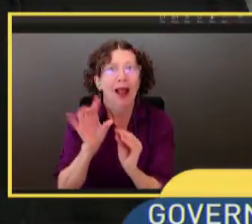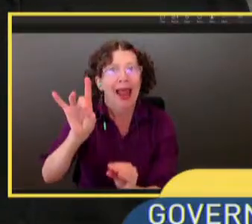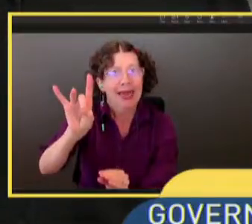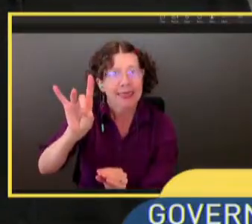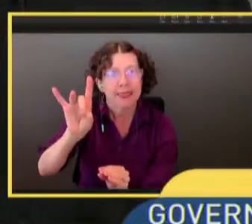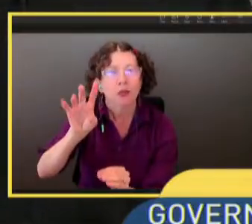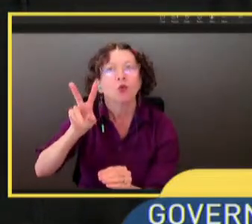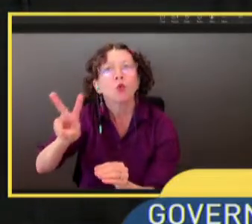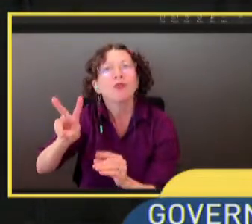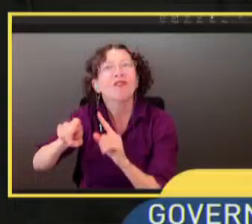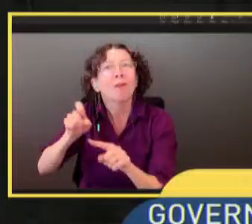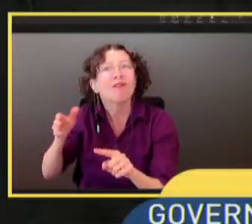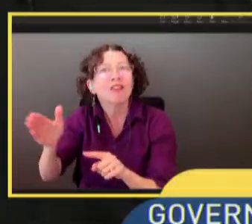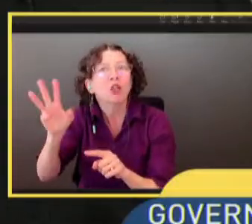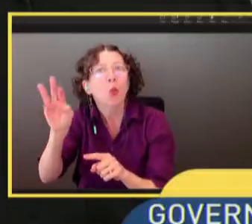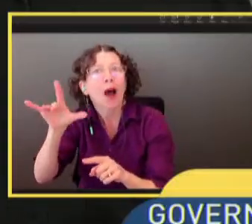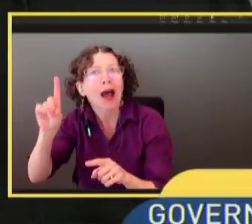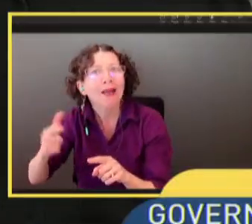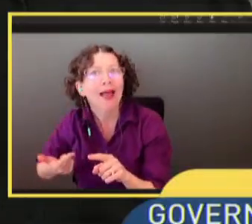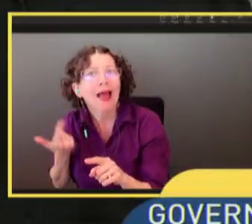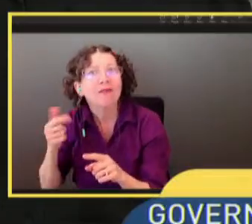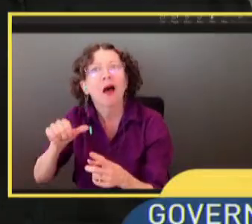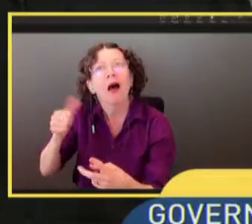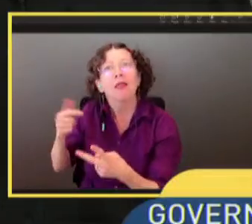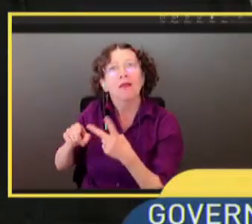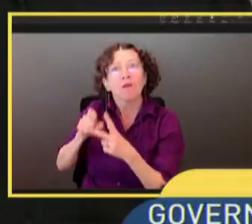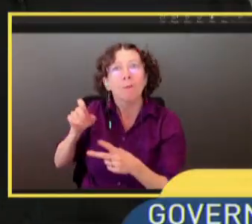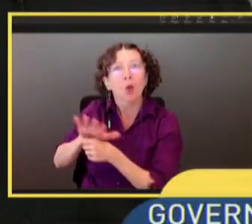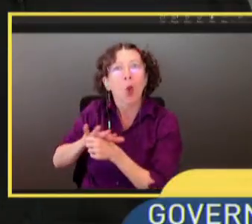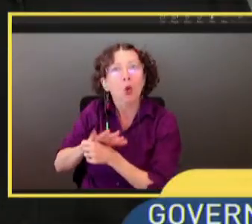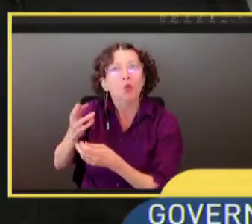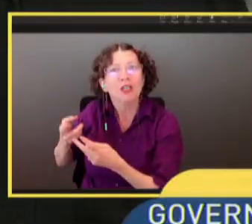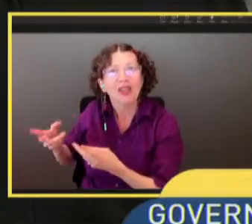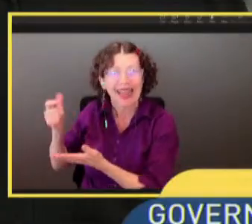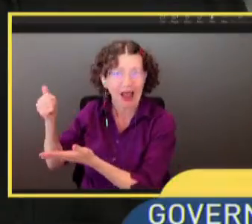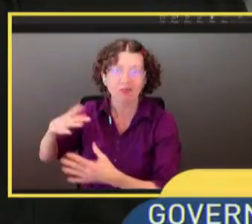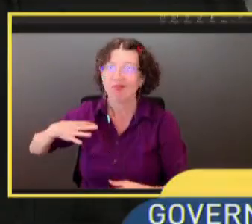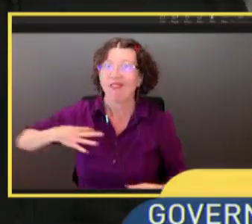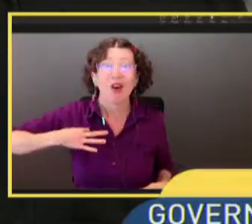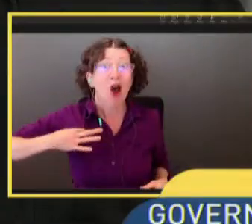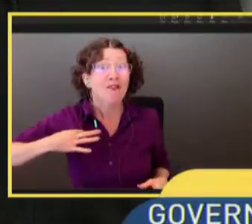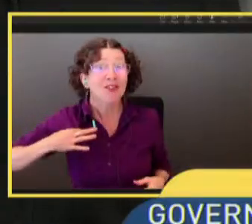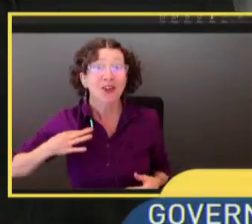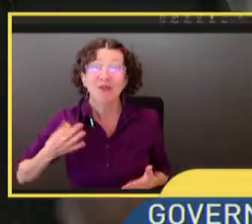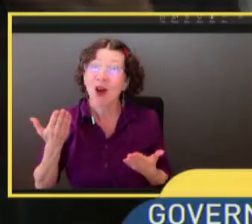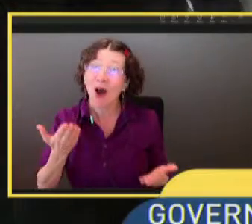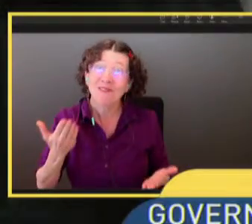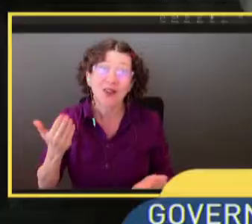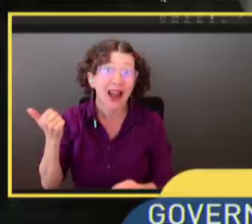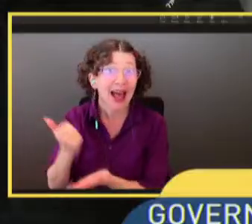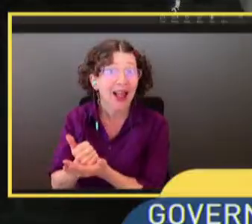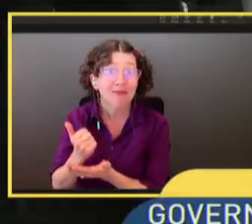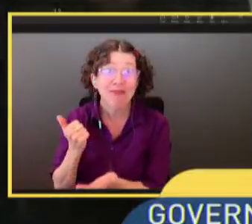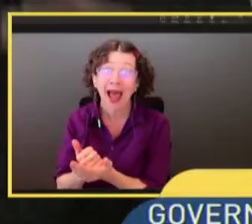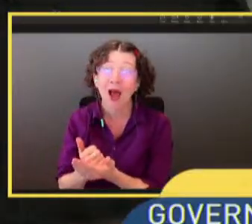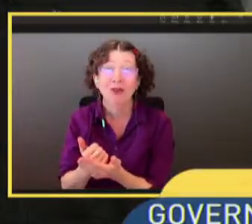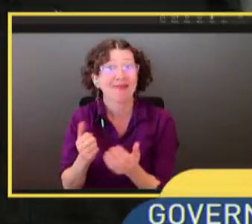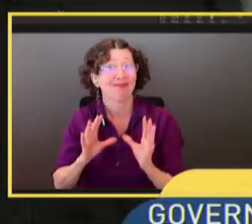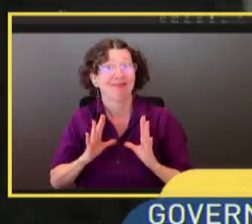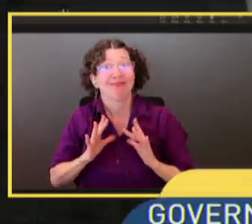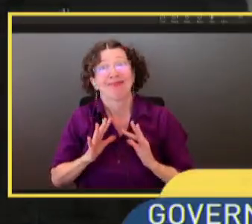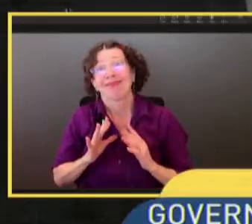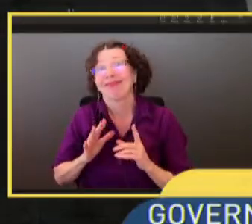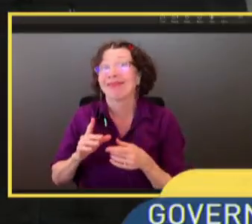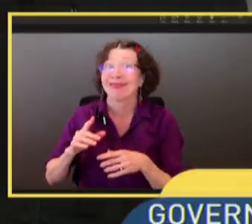County that will approximately double our support level on swift water rescues. As I understand it, 2 of those teams are from the Department of Fish